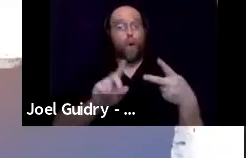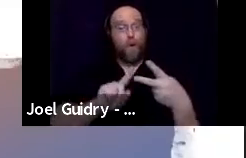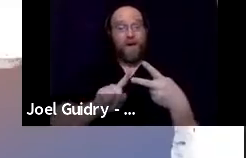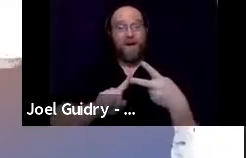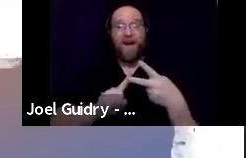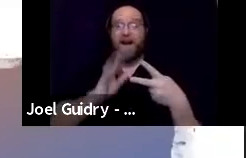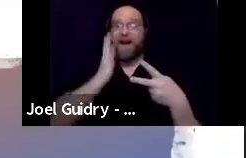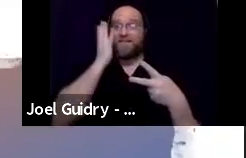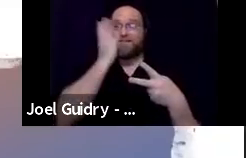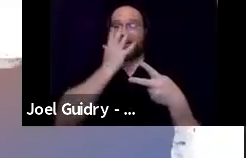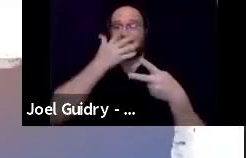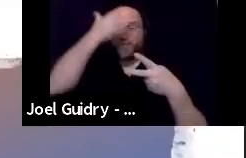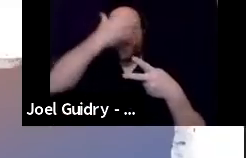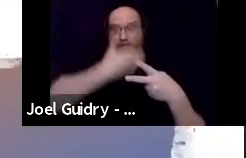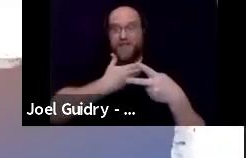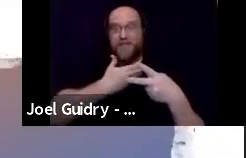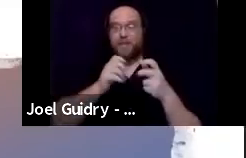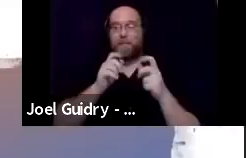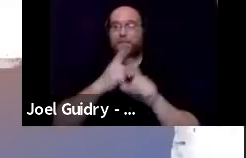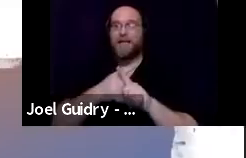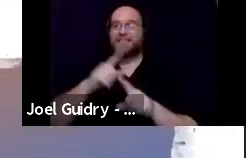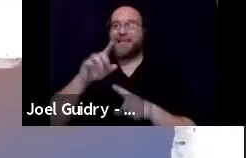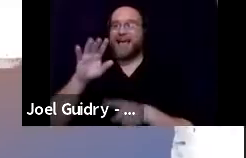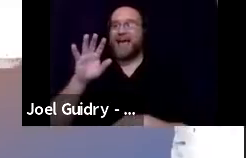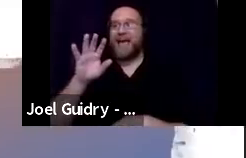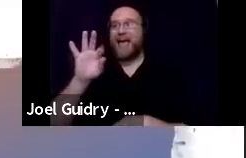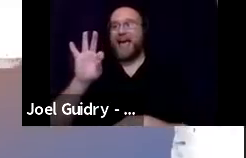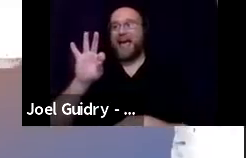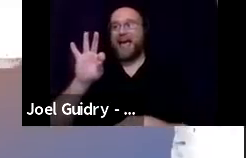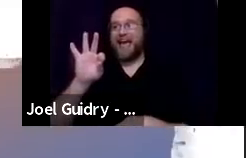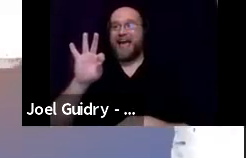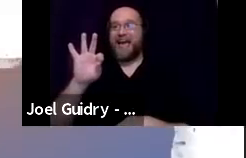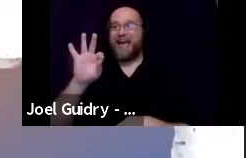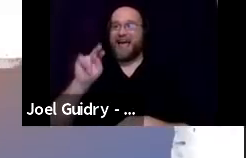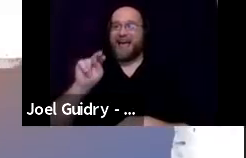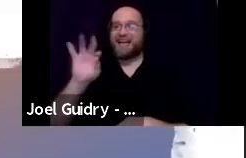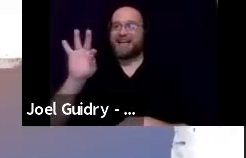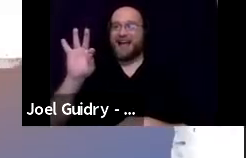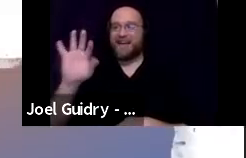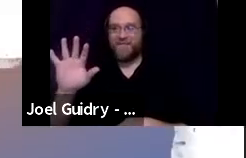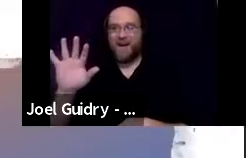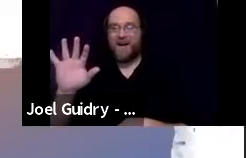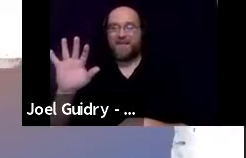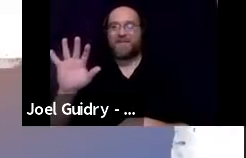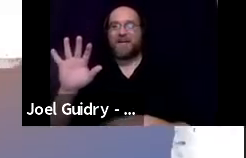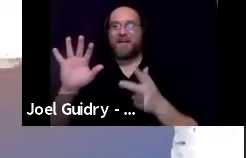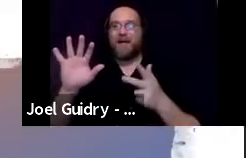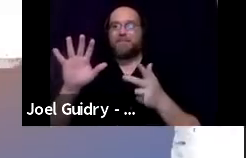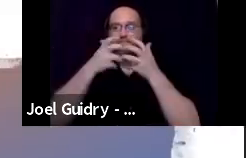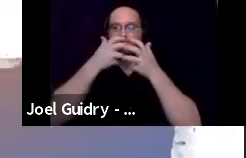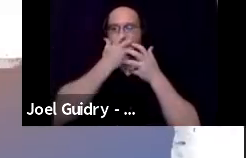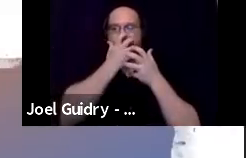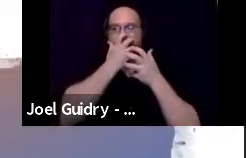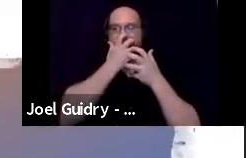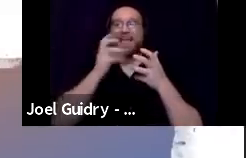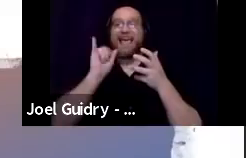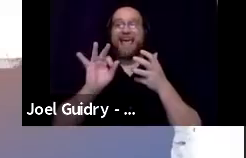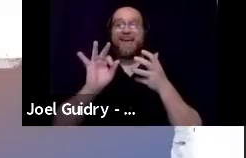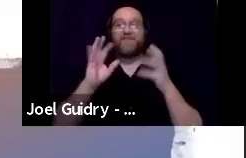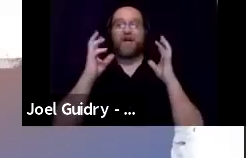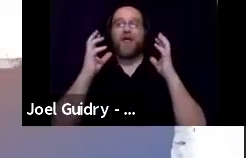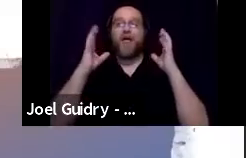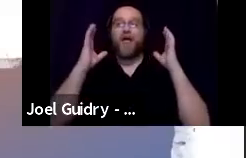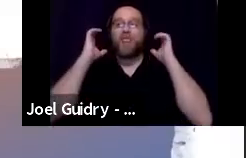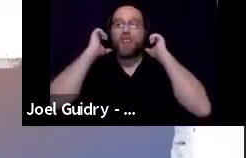approved KN95 mask, surgical mask, dust mask, or procedural mask if a respirator cannot be